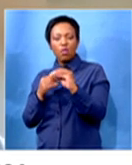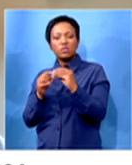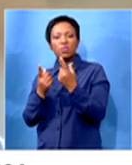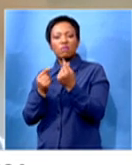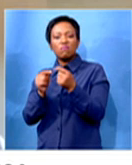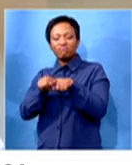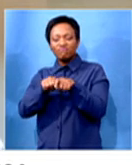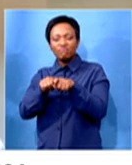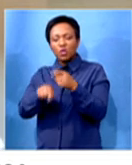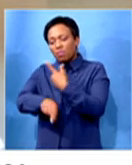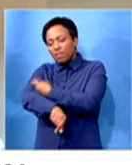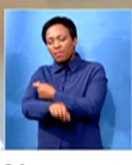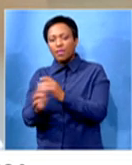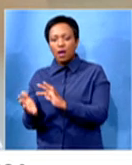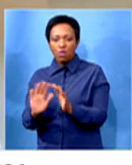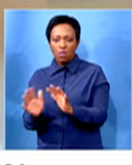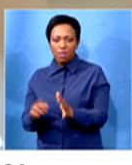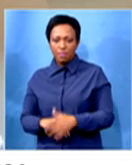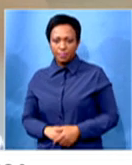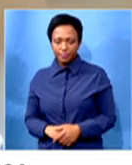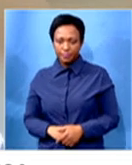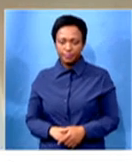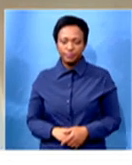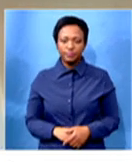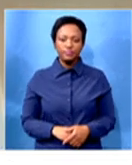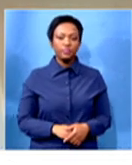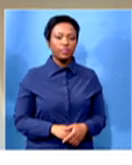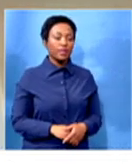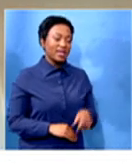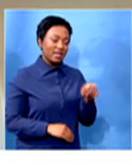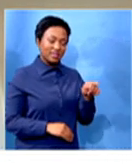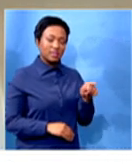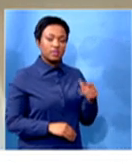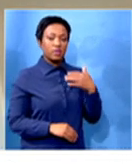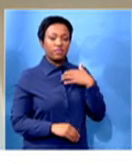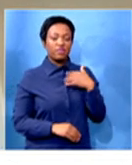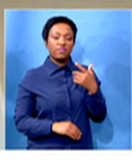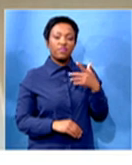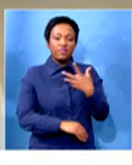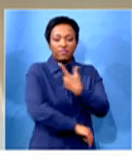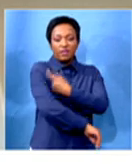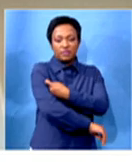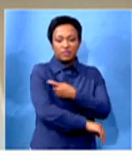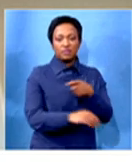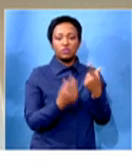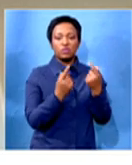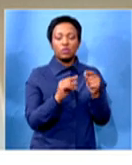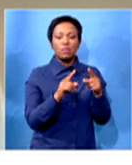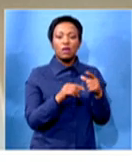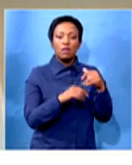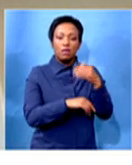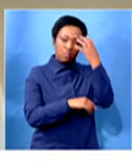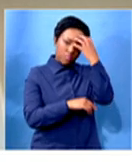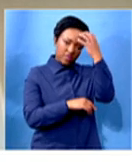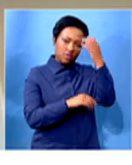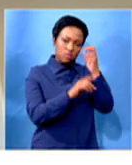this? Right. So this is these vaccine trials are run by professionally